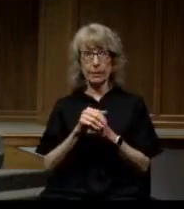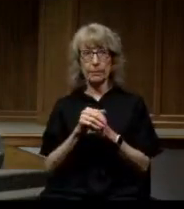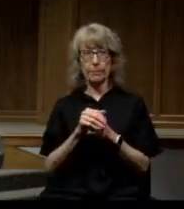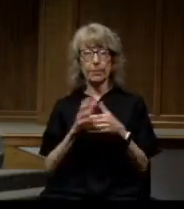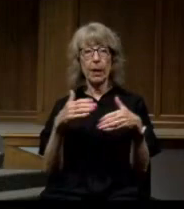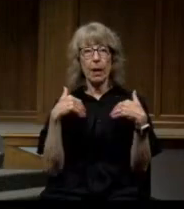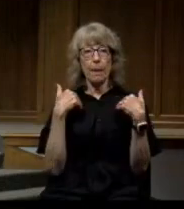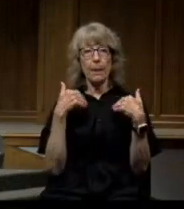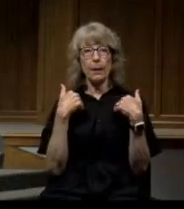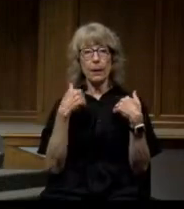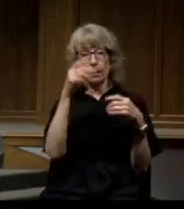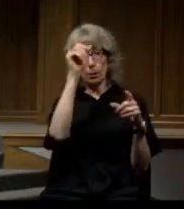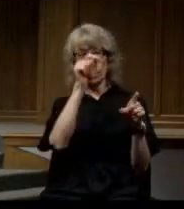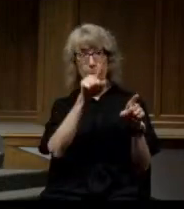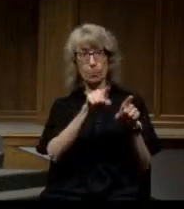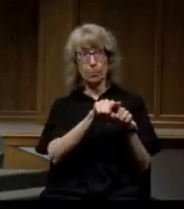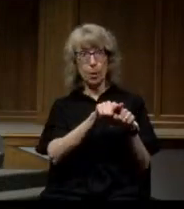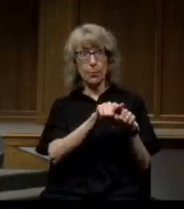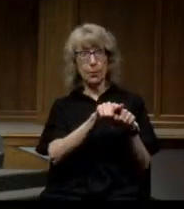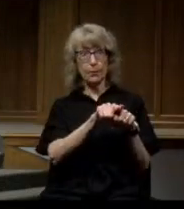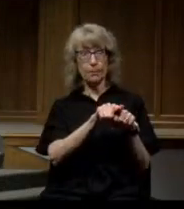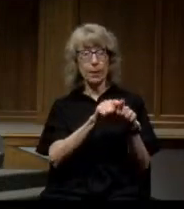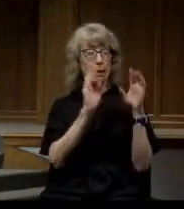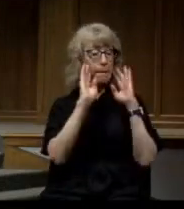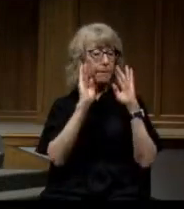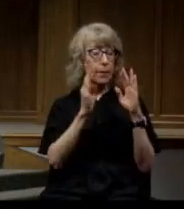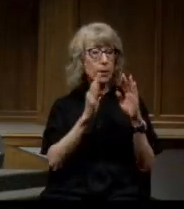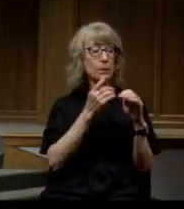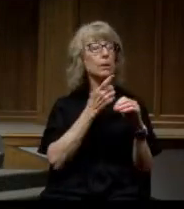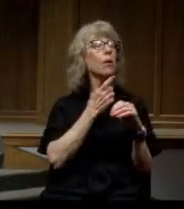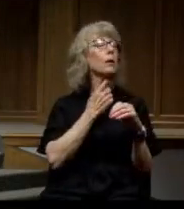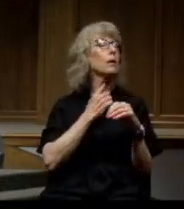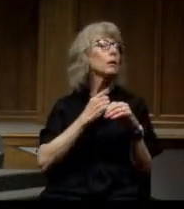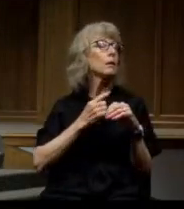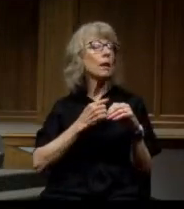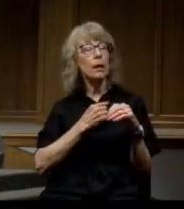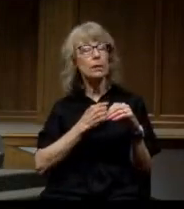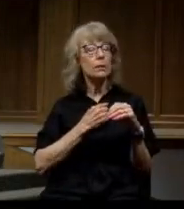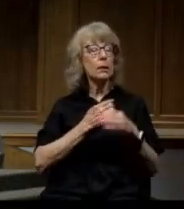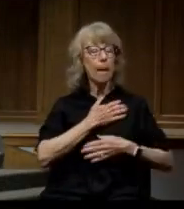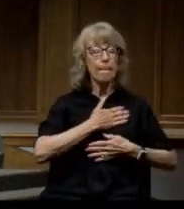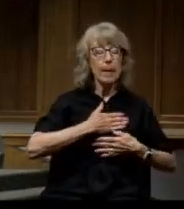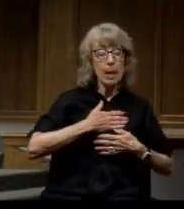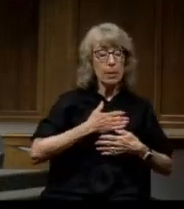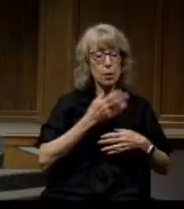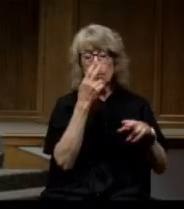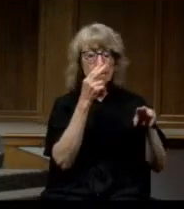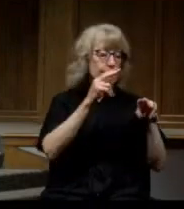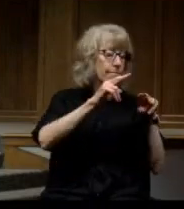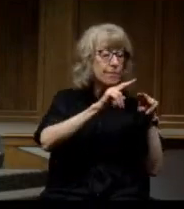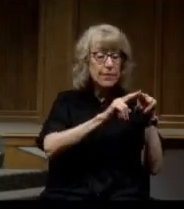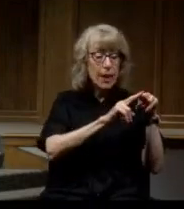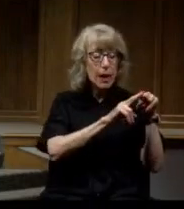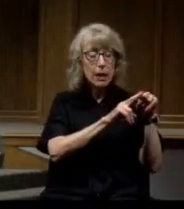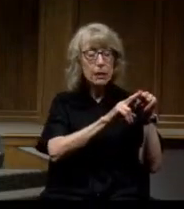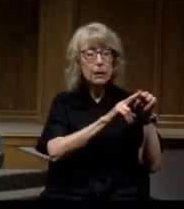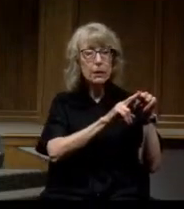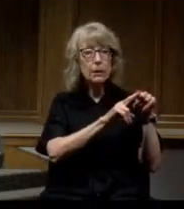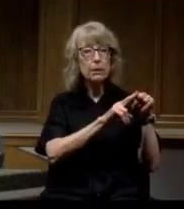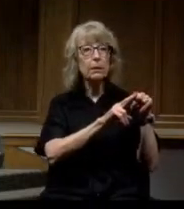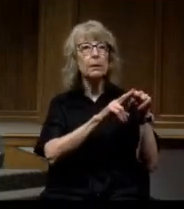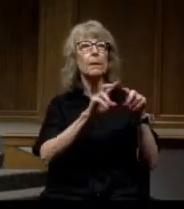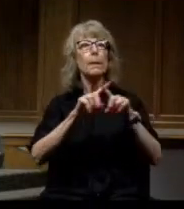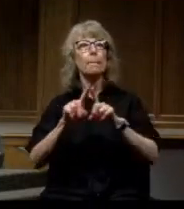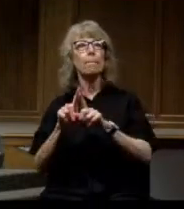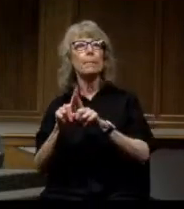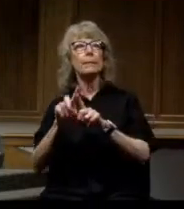But in the second half of life, we are plagued by the ailments of the older brother. Let's take a look at the older